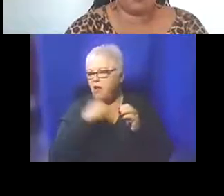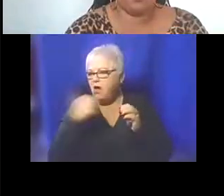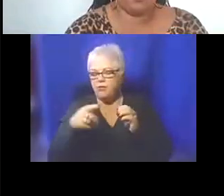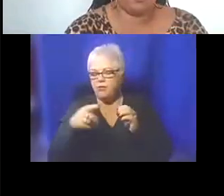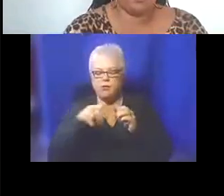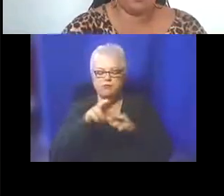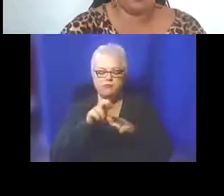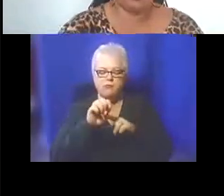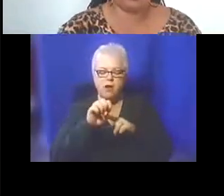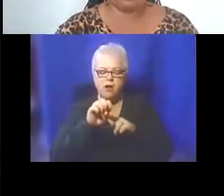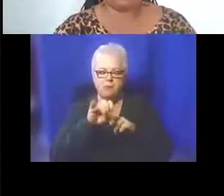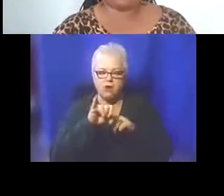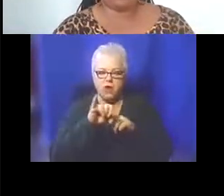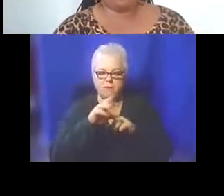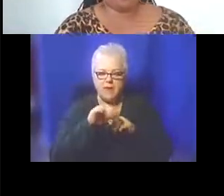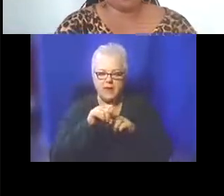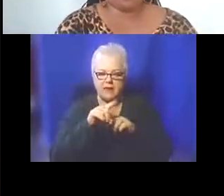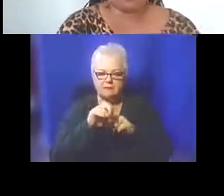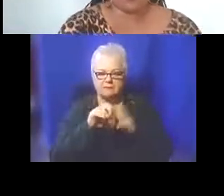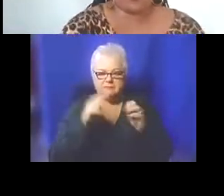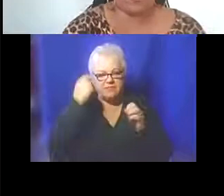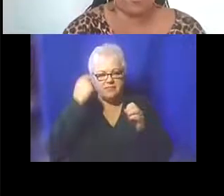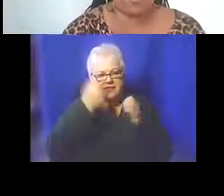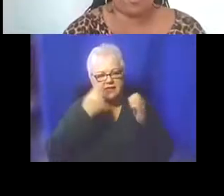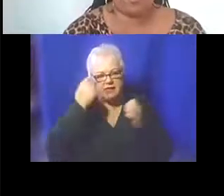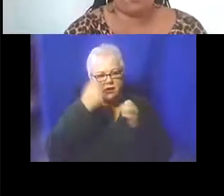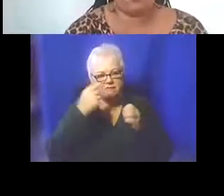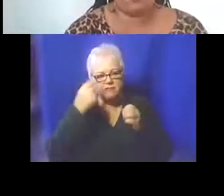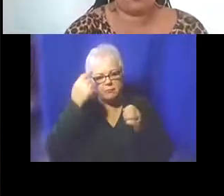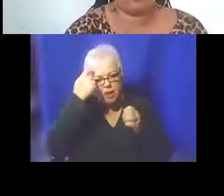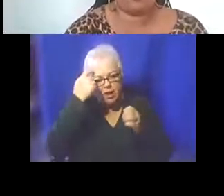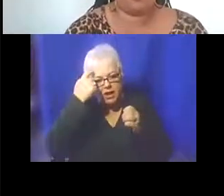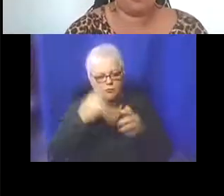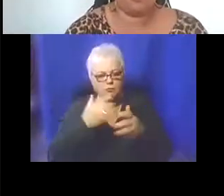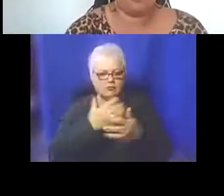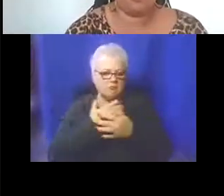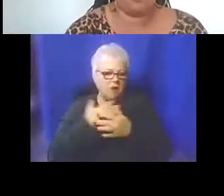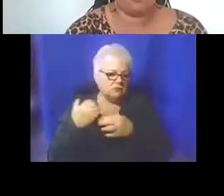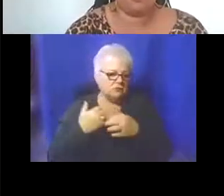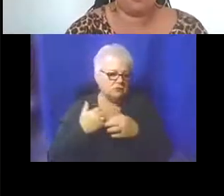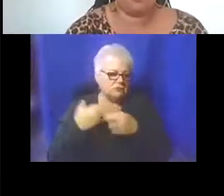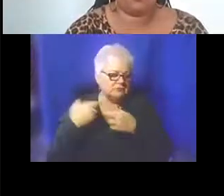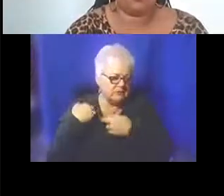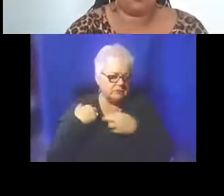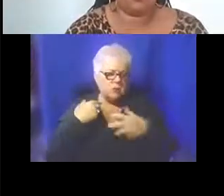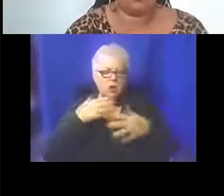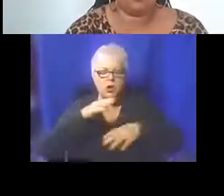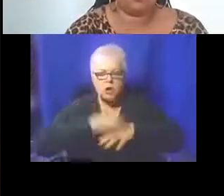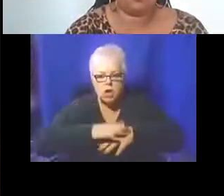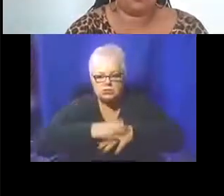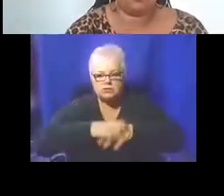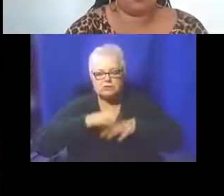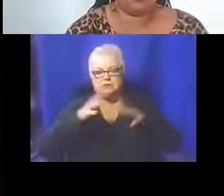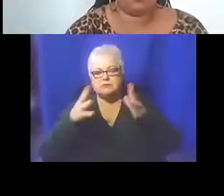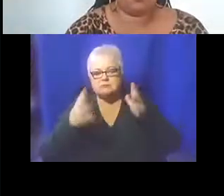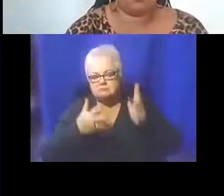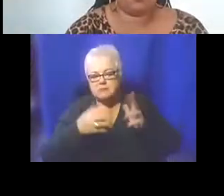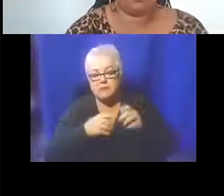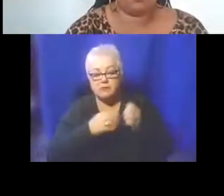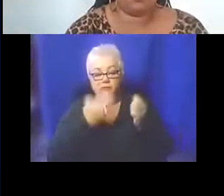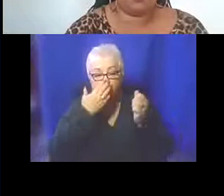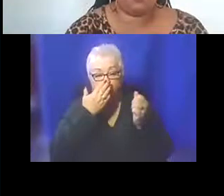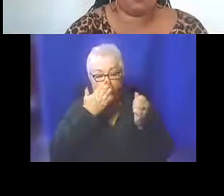cerebral cortex, the thinking part of the brain responsible for consciousness and cognition. And right at the front of the